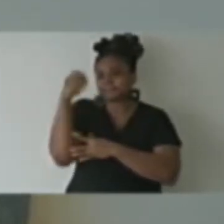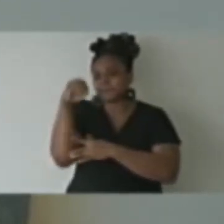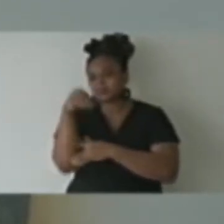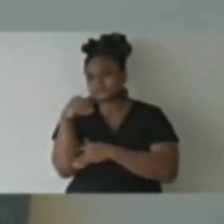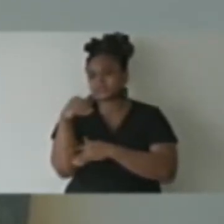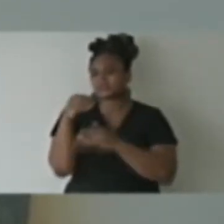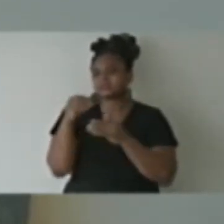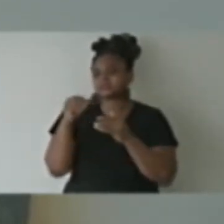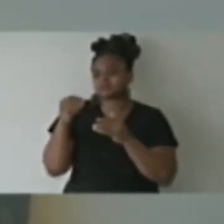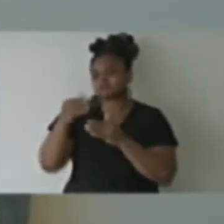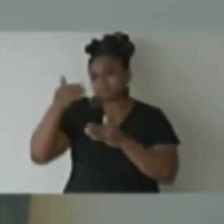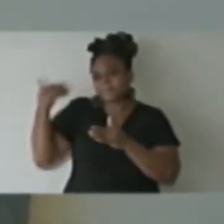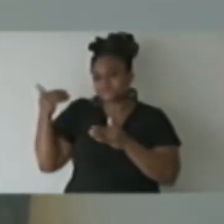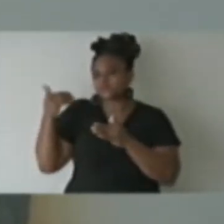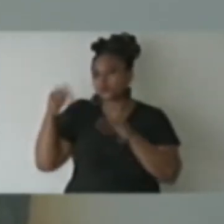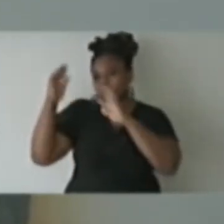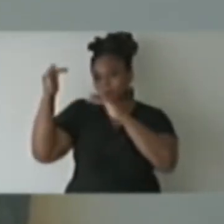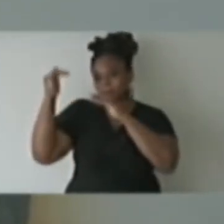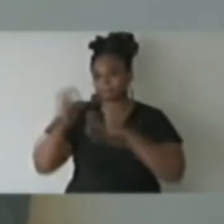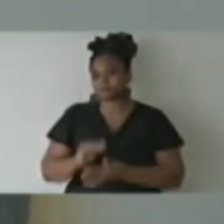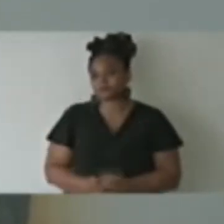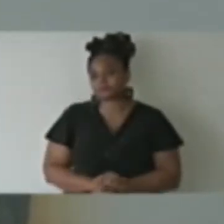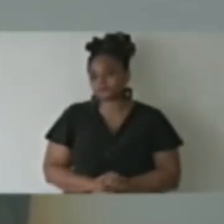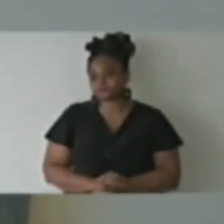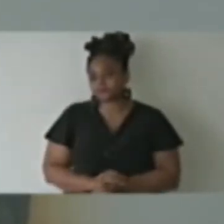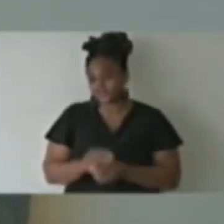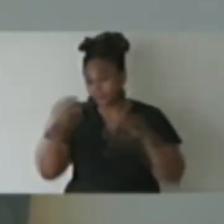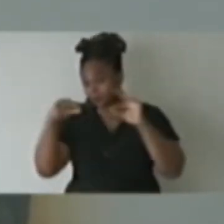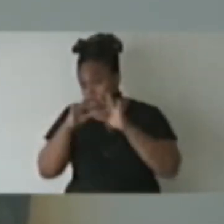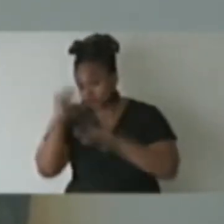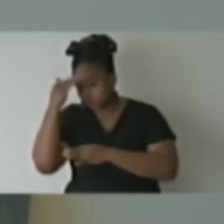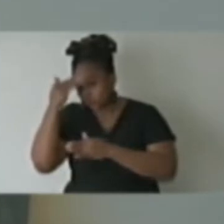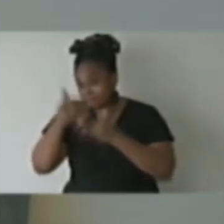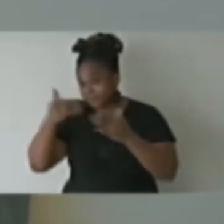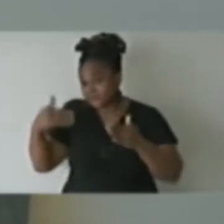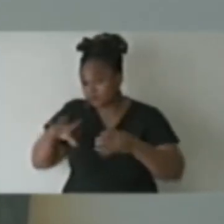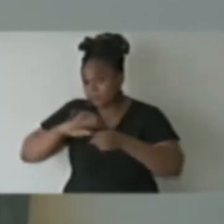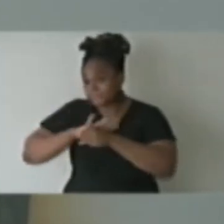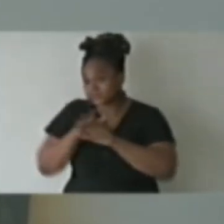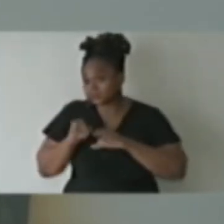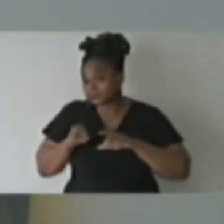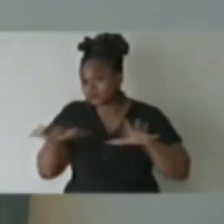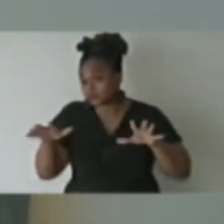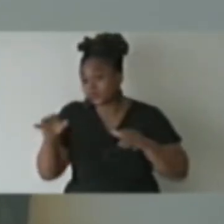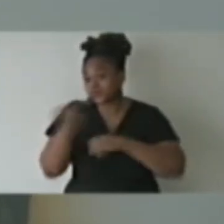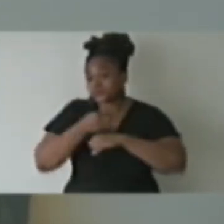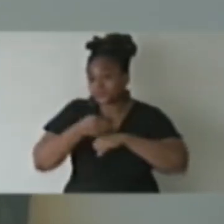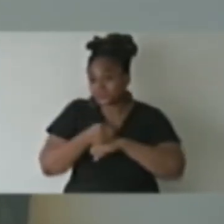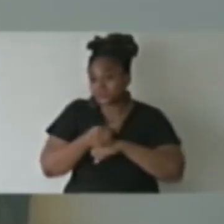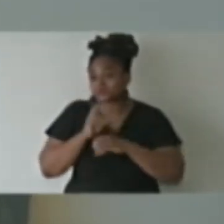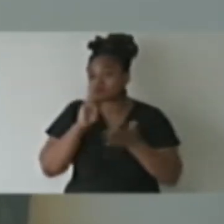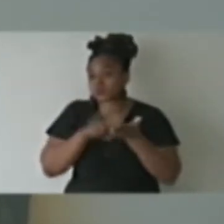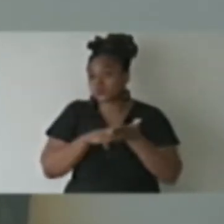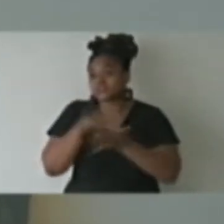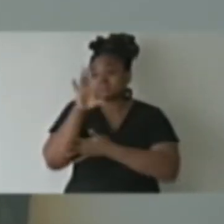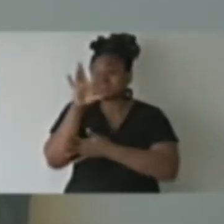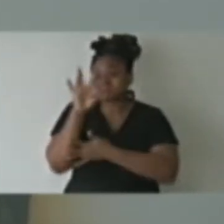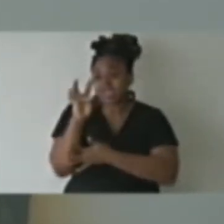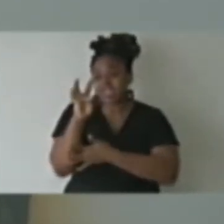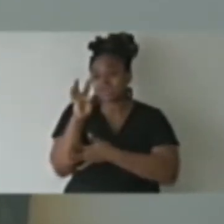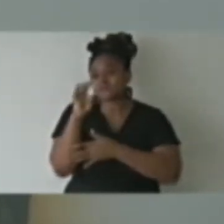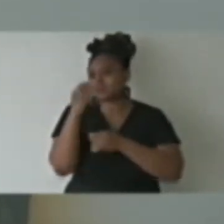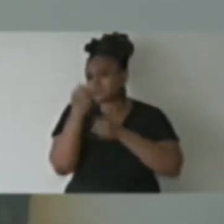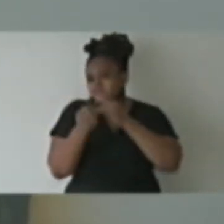projected. It is important to note that before the pandemic, Grenada had recorded seven consecutive